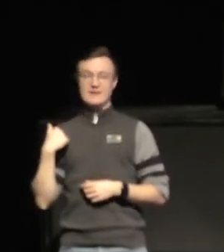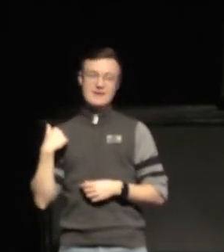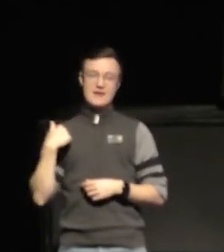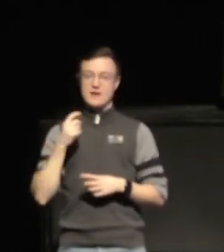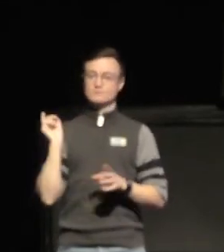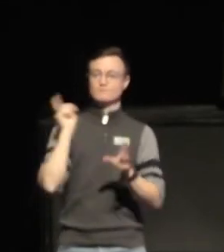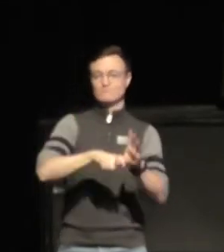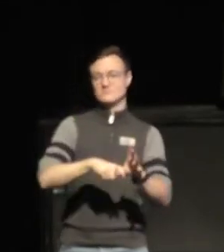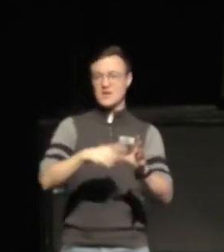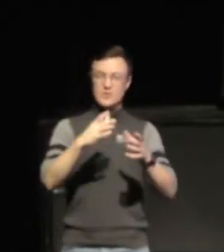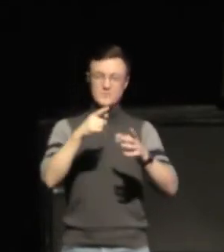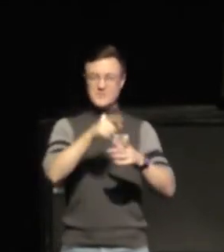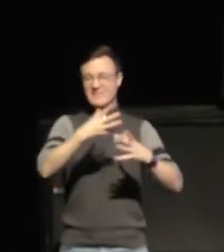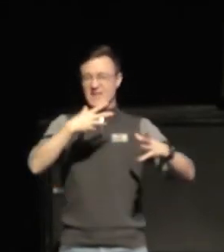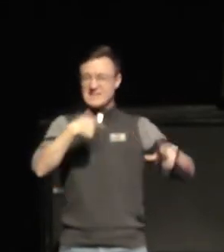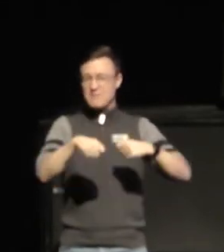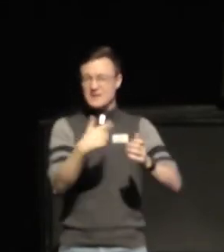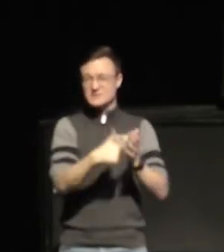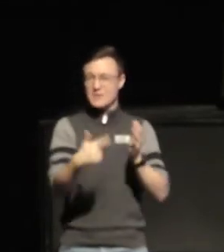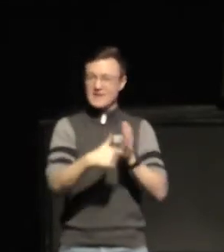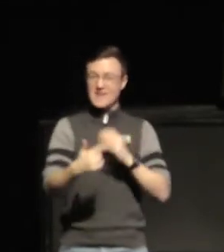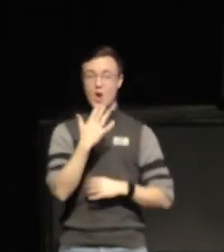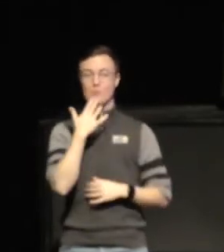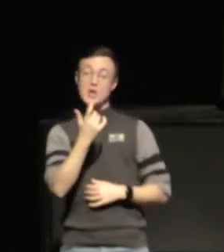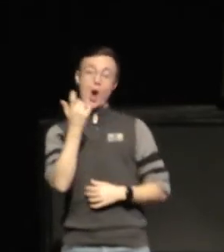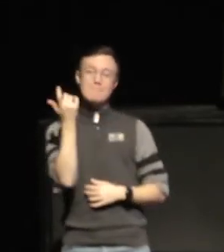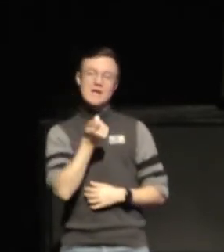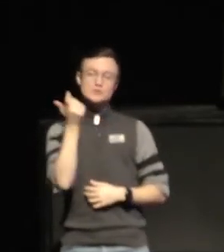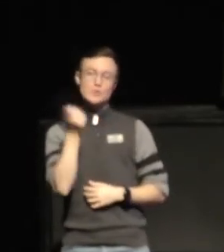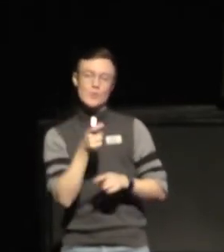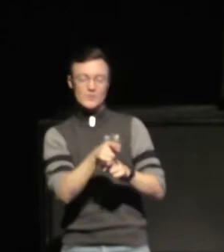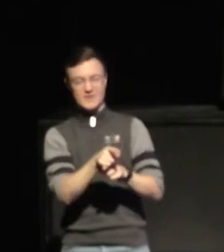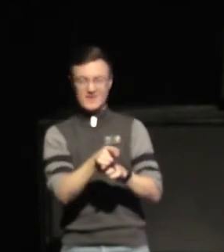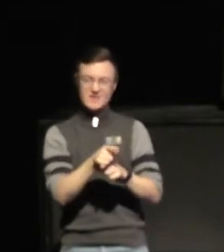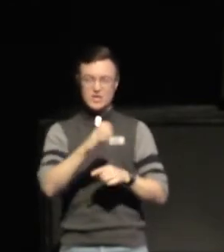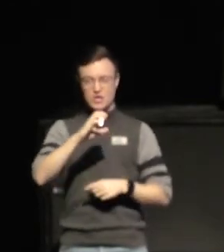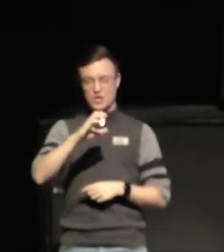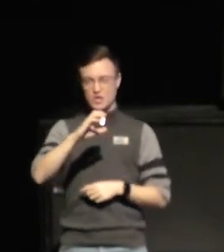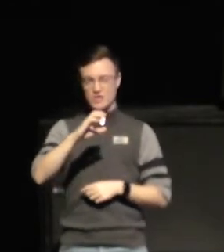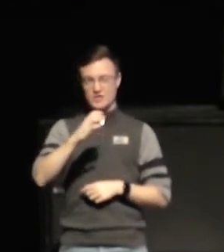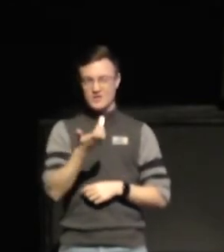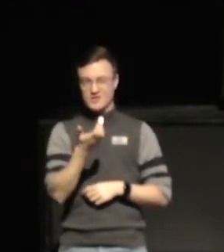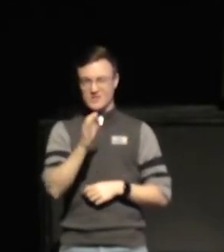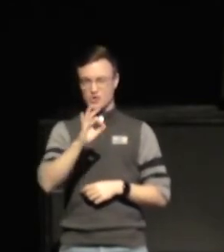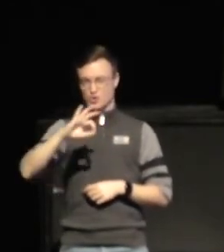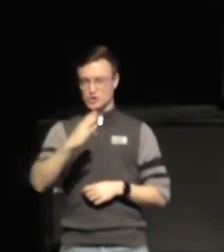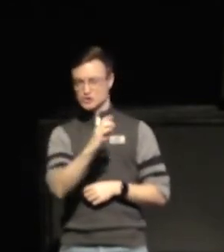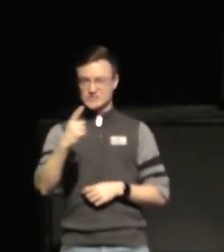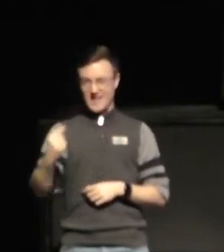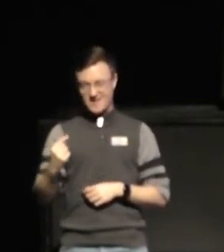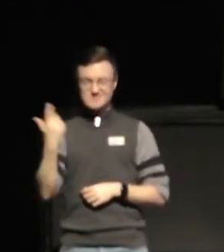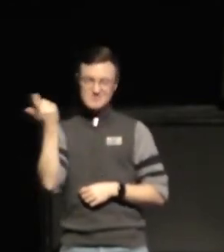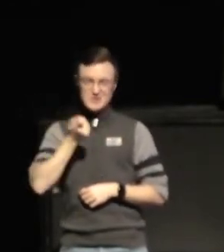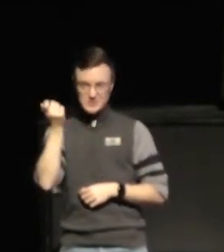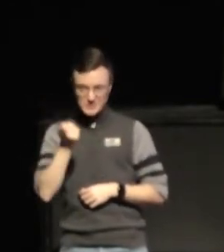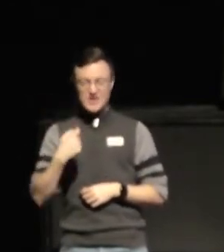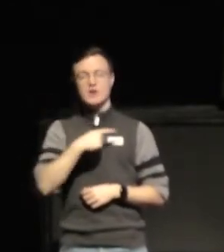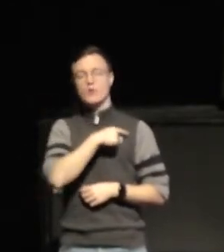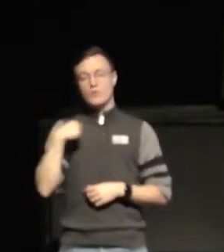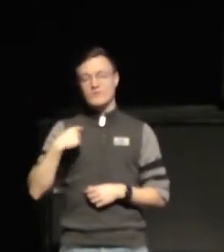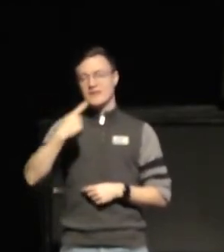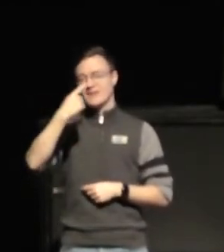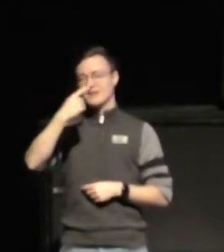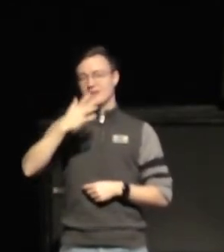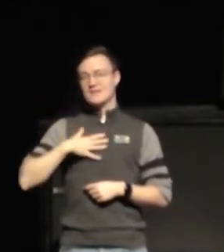Pensioner, where we link and we look at, okay, what is the responsibility of